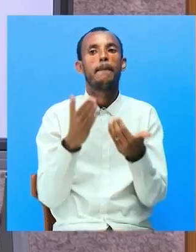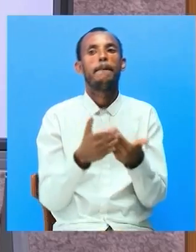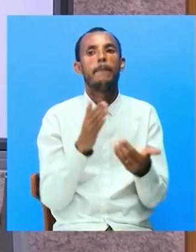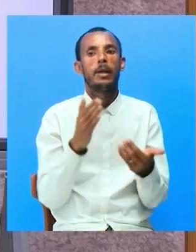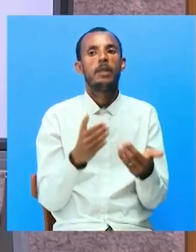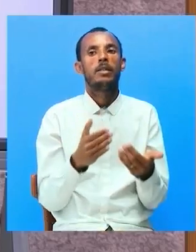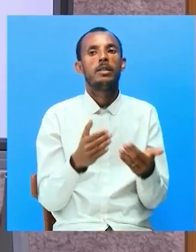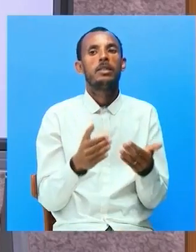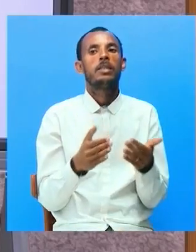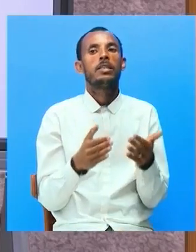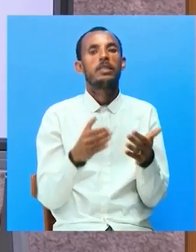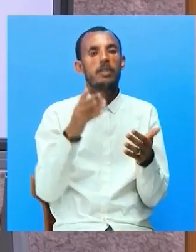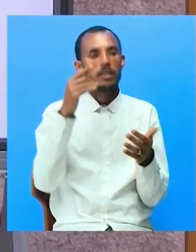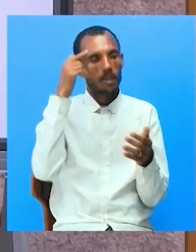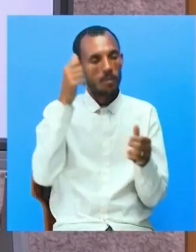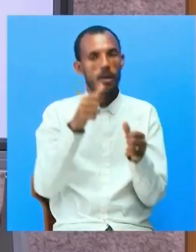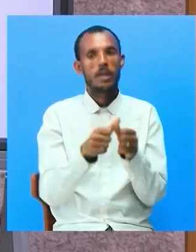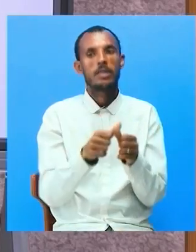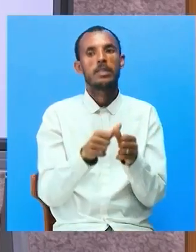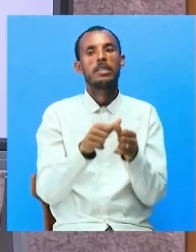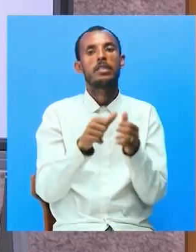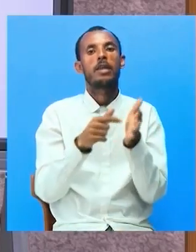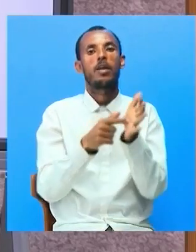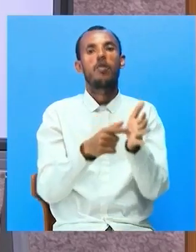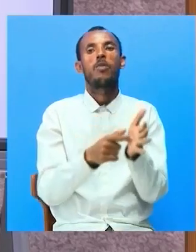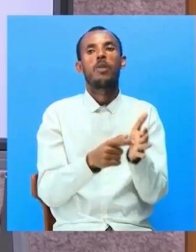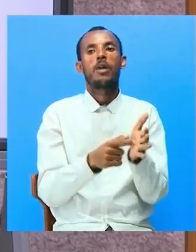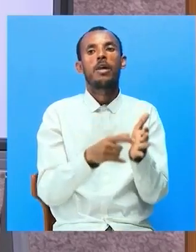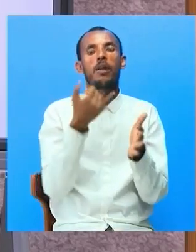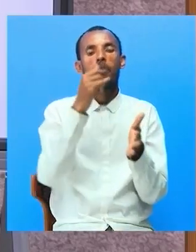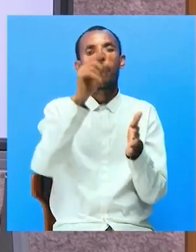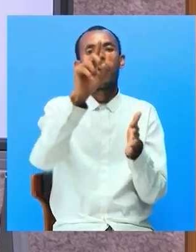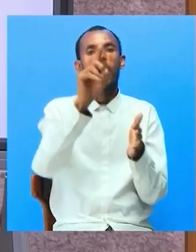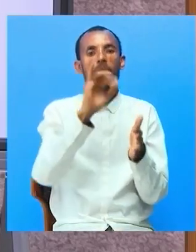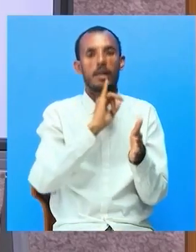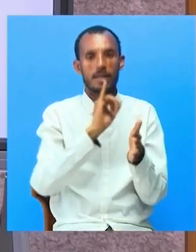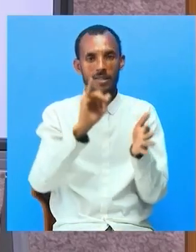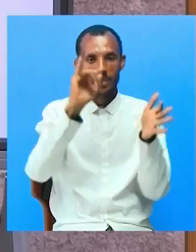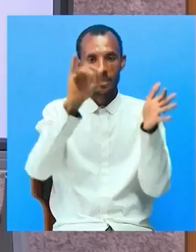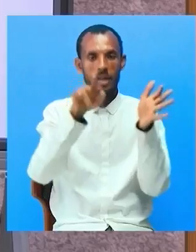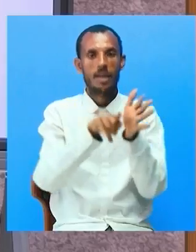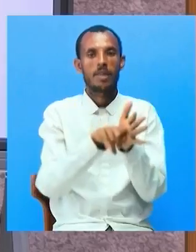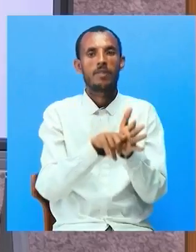simply determine the sign of the quotient. If one of the two